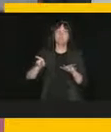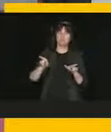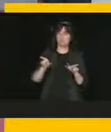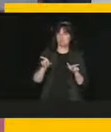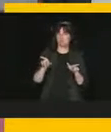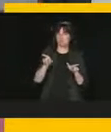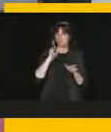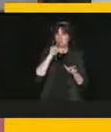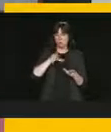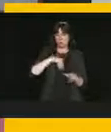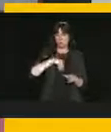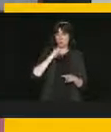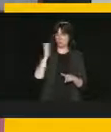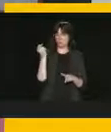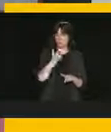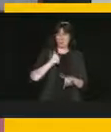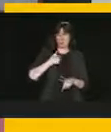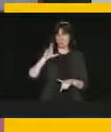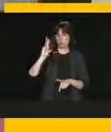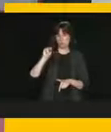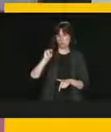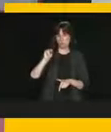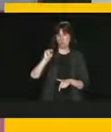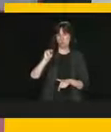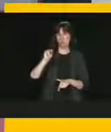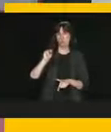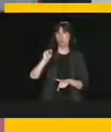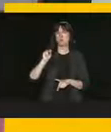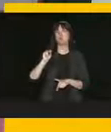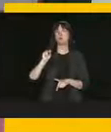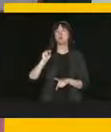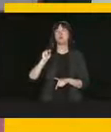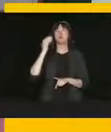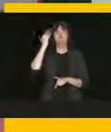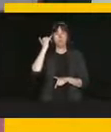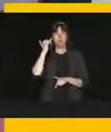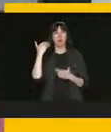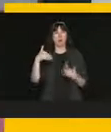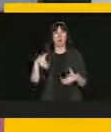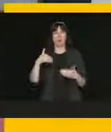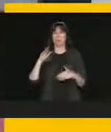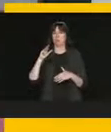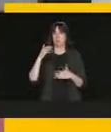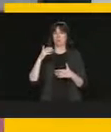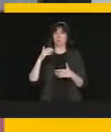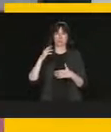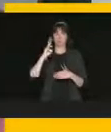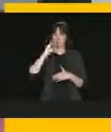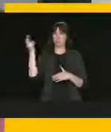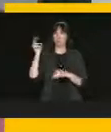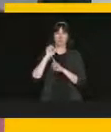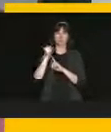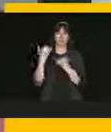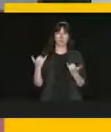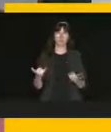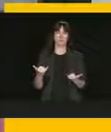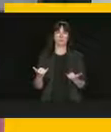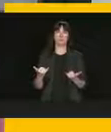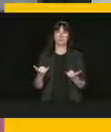that should be accepted in Canada, and it's really just because of the extreme situation in which we